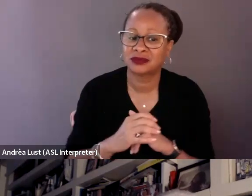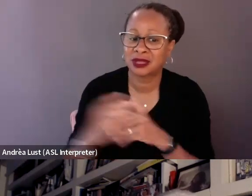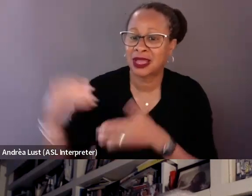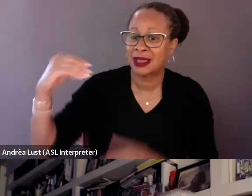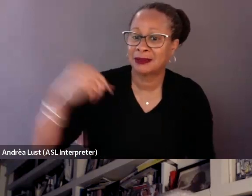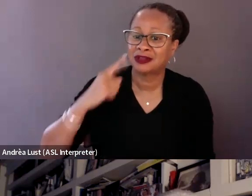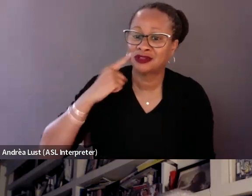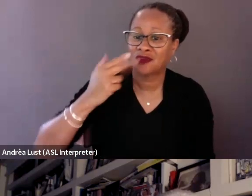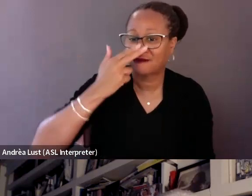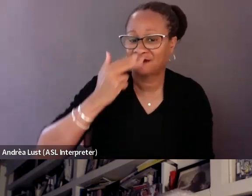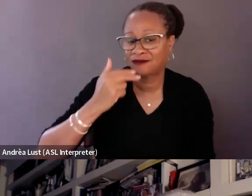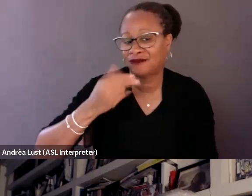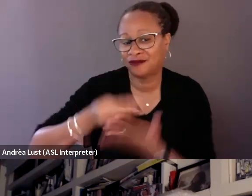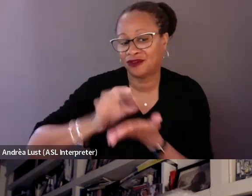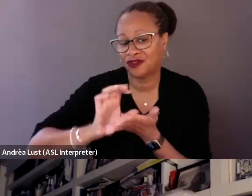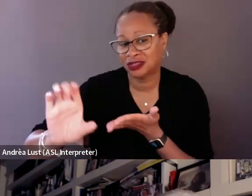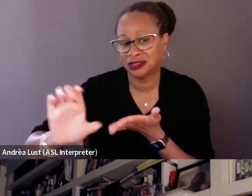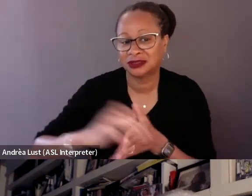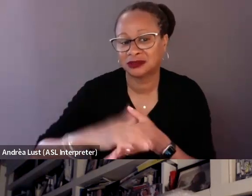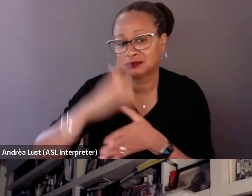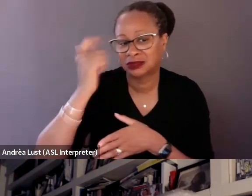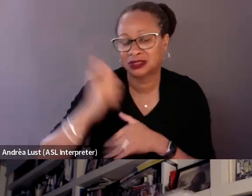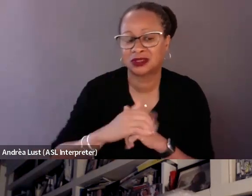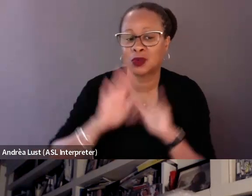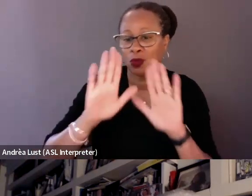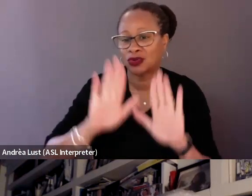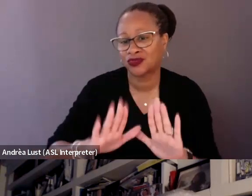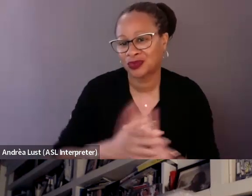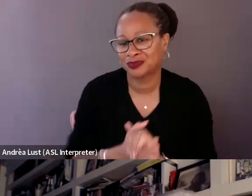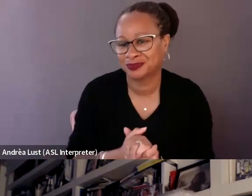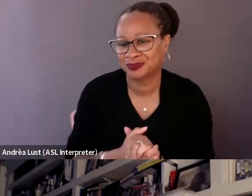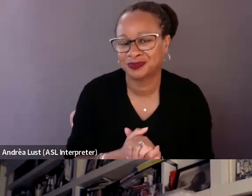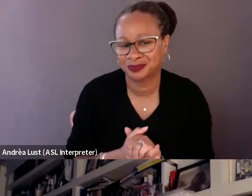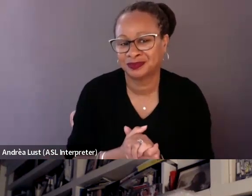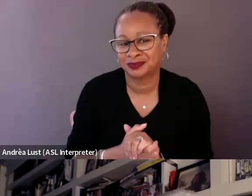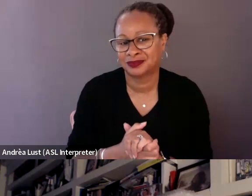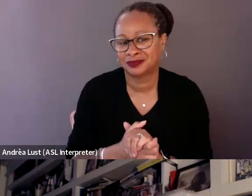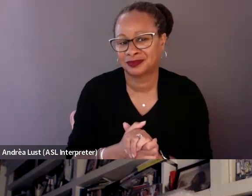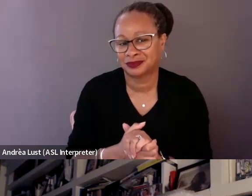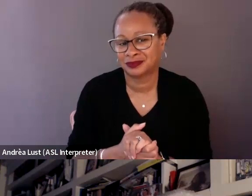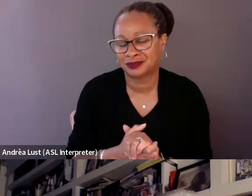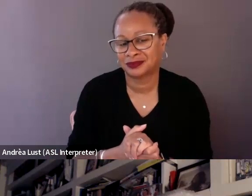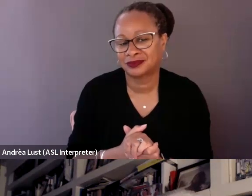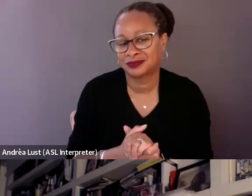funny, because it's wonderful. Make you know, it's,